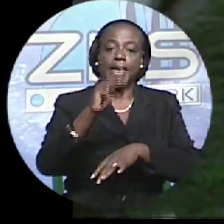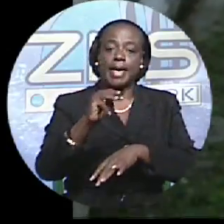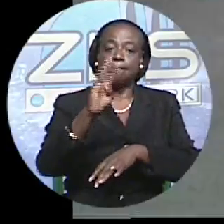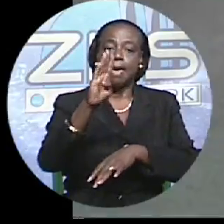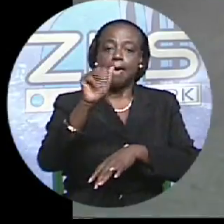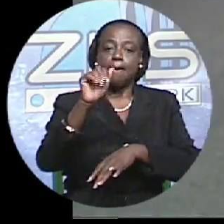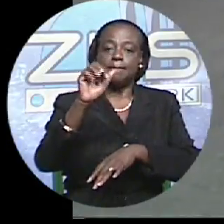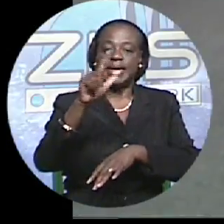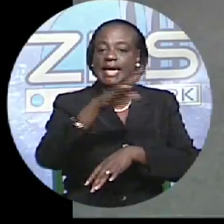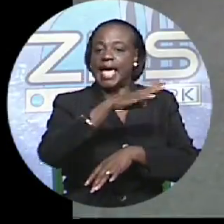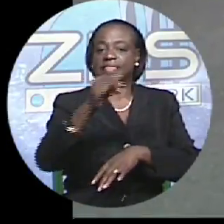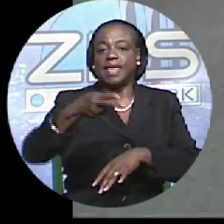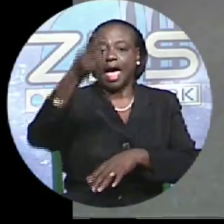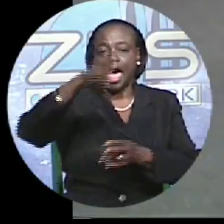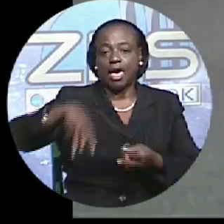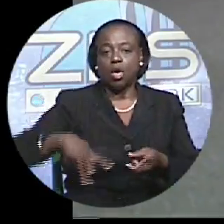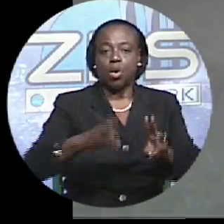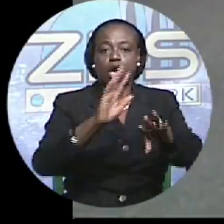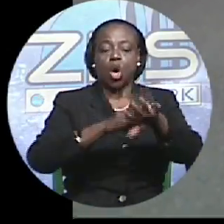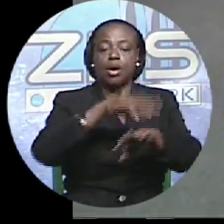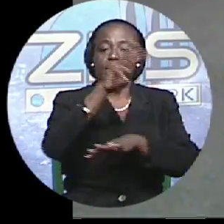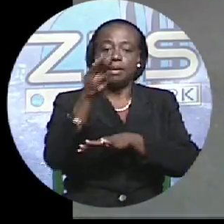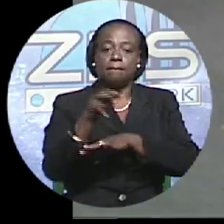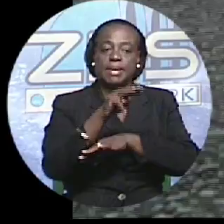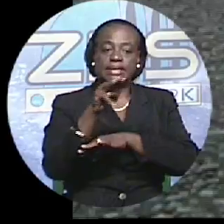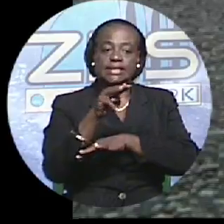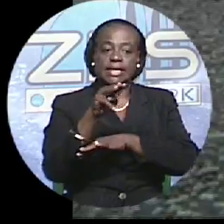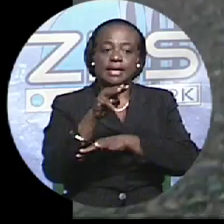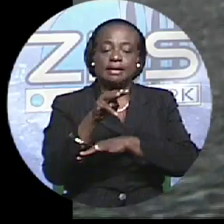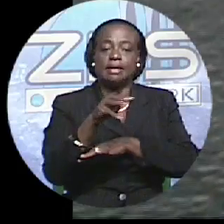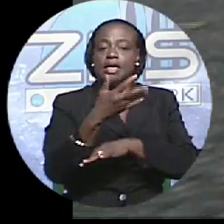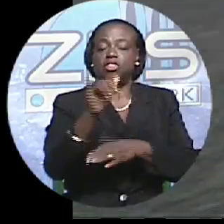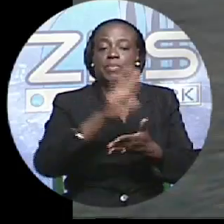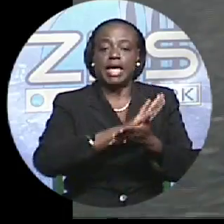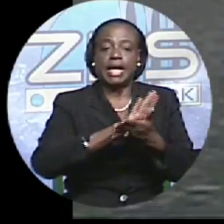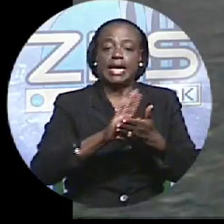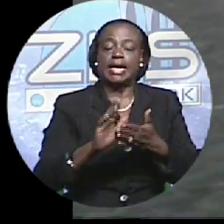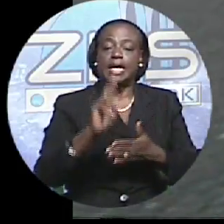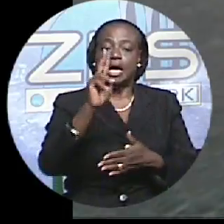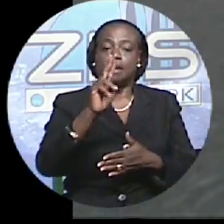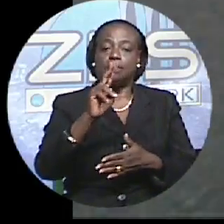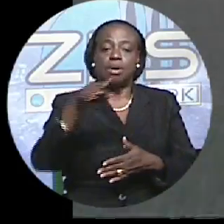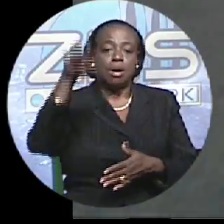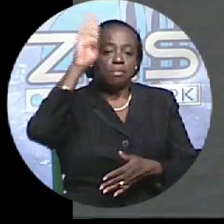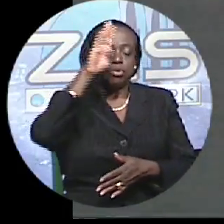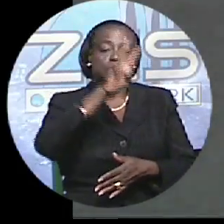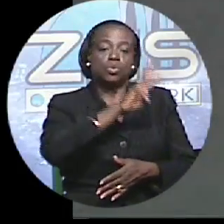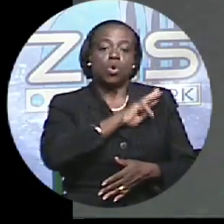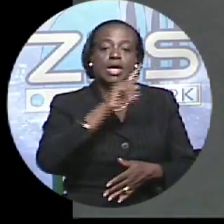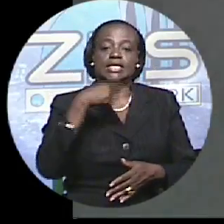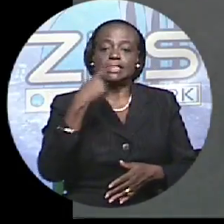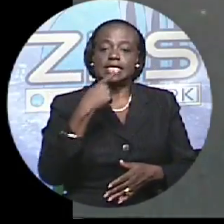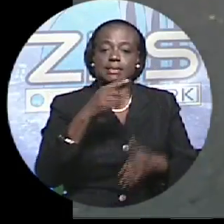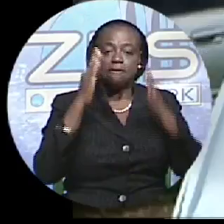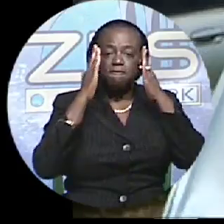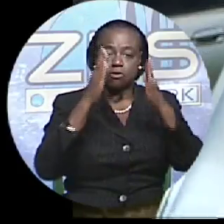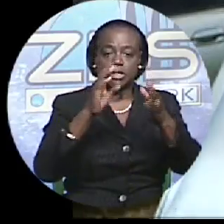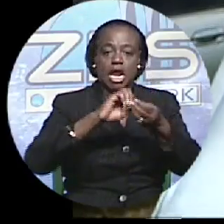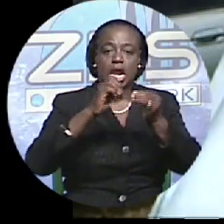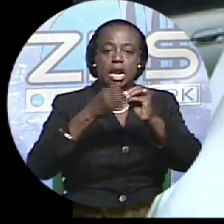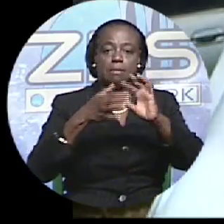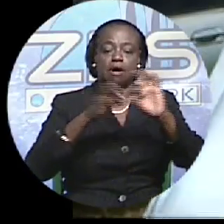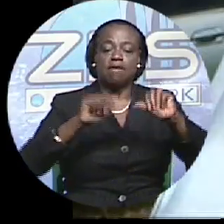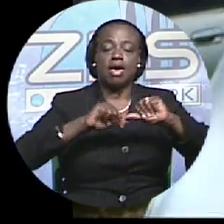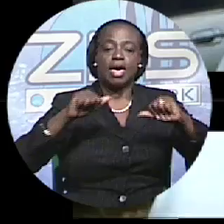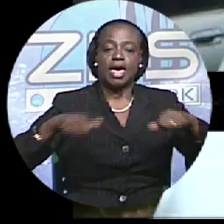Monday. Managing Director at the Public Park and Beach Authority, Bruce Walker, says they will be focusing on a number of areas. This team